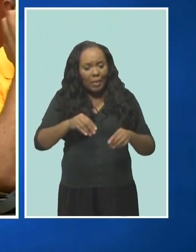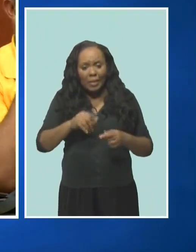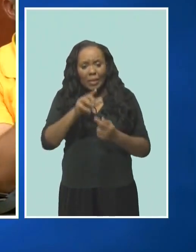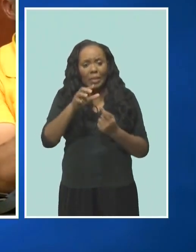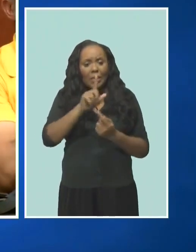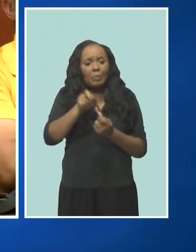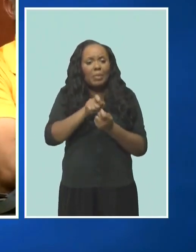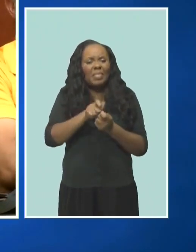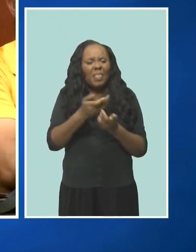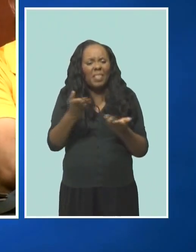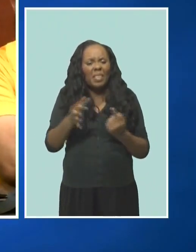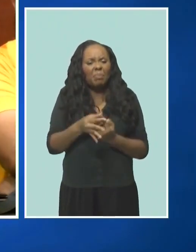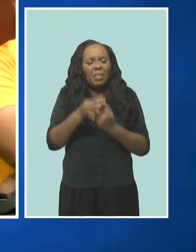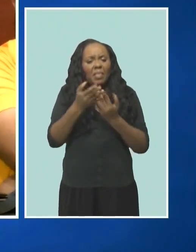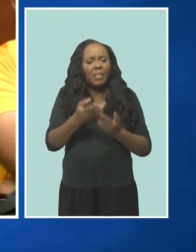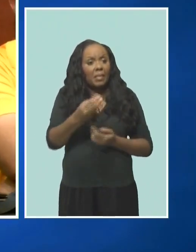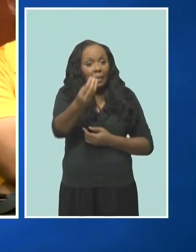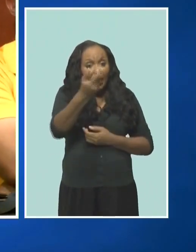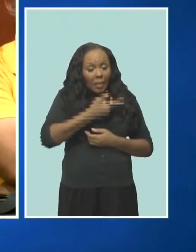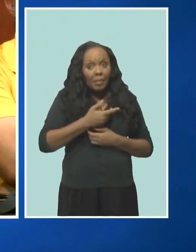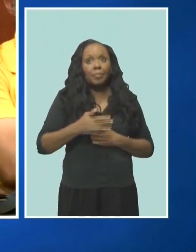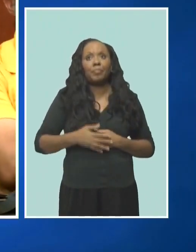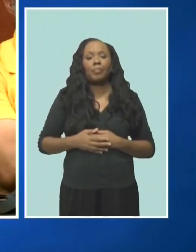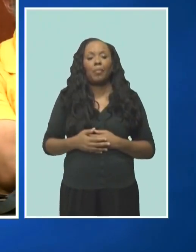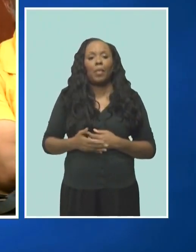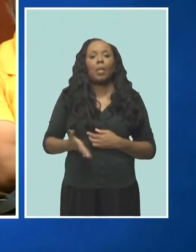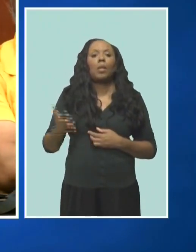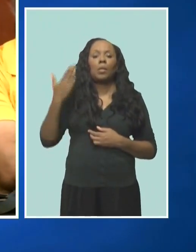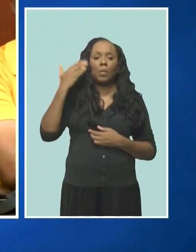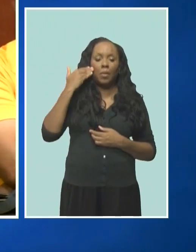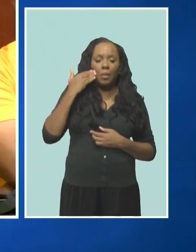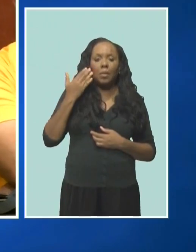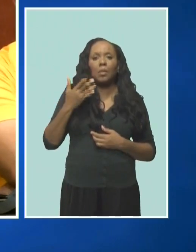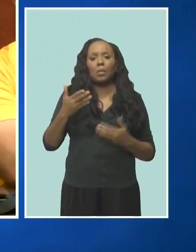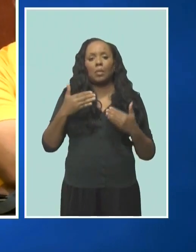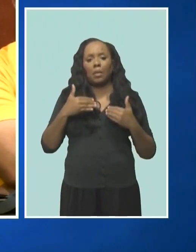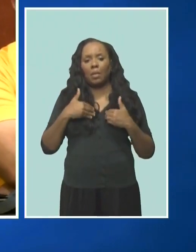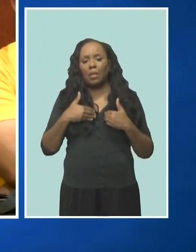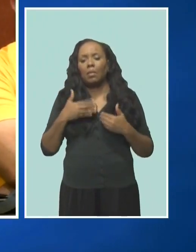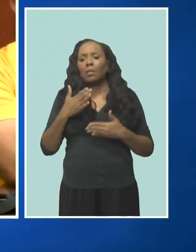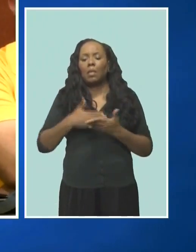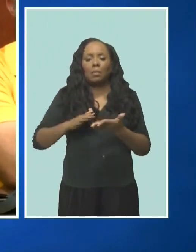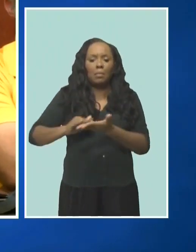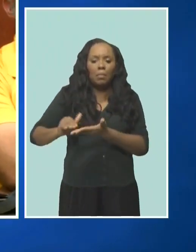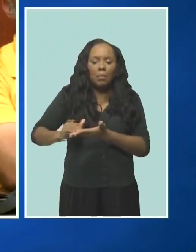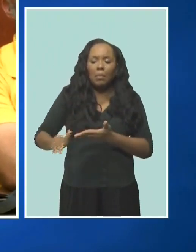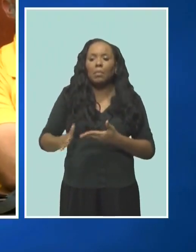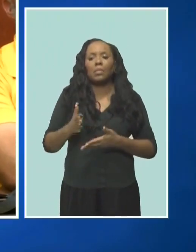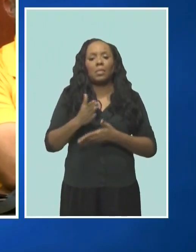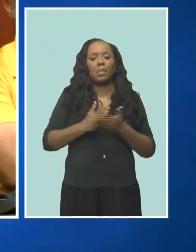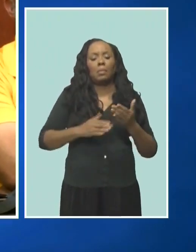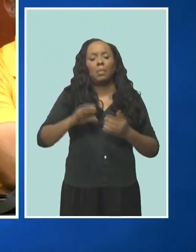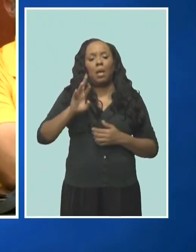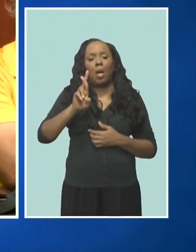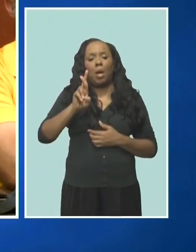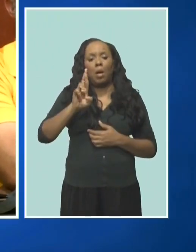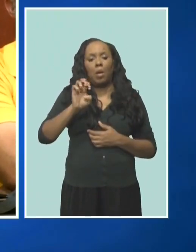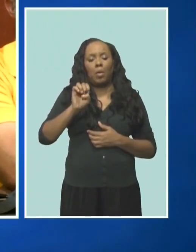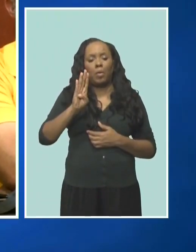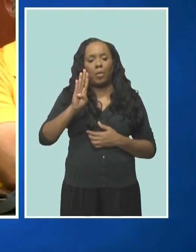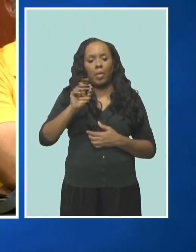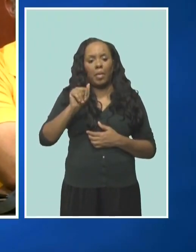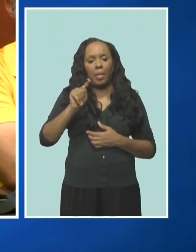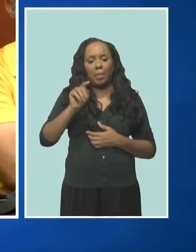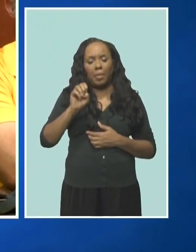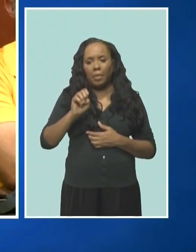information to us because you're getting rebates and other things out of the rebate structure, but it's also a win-win.